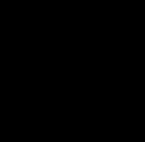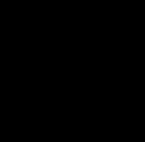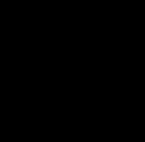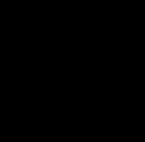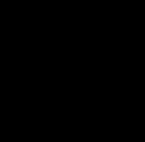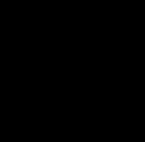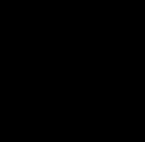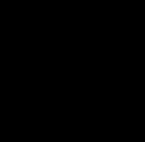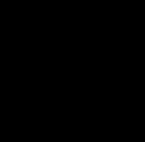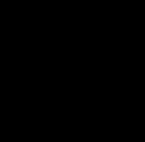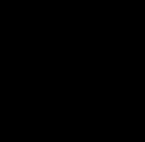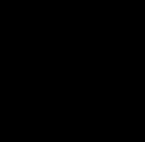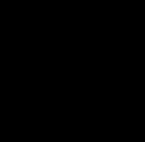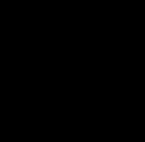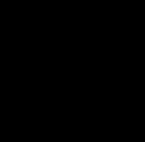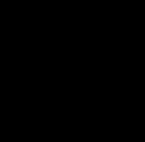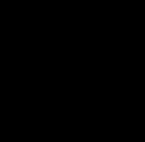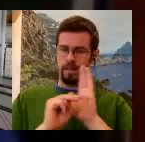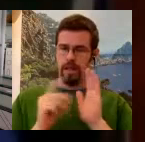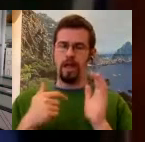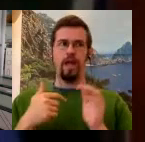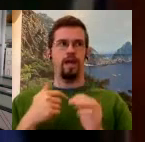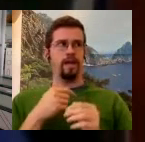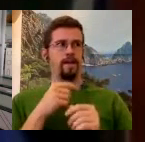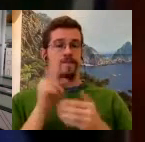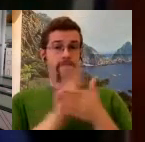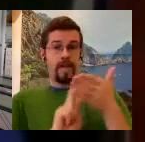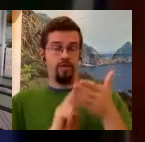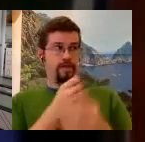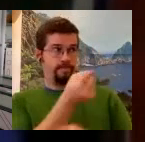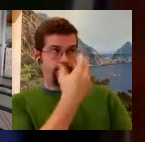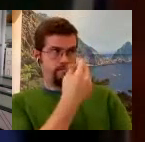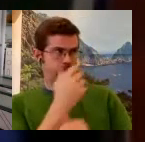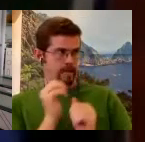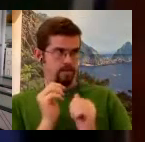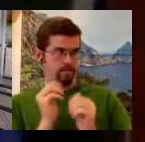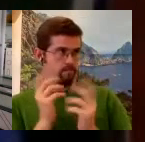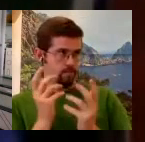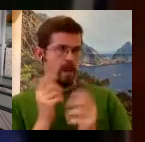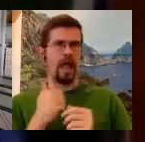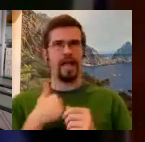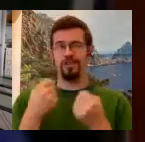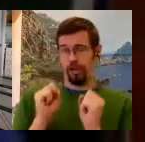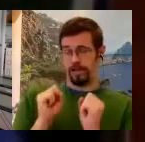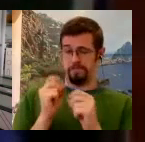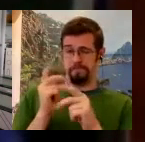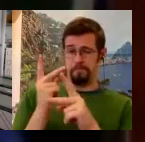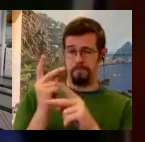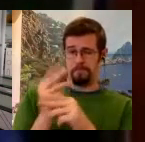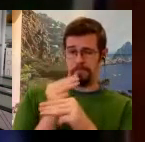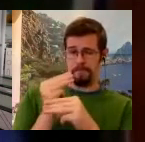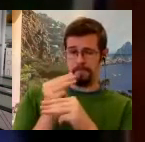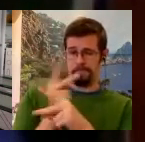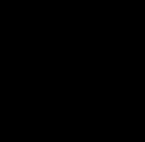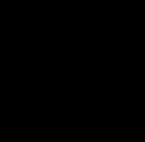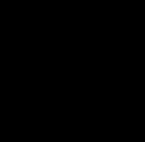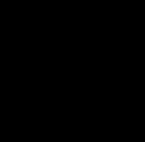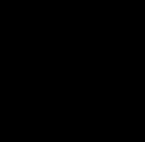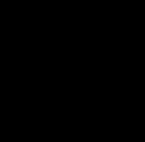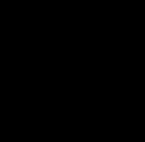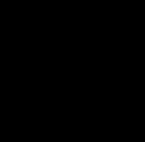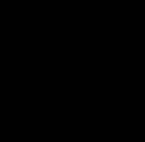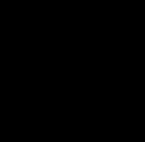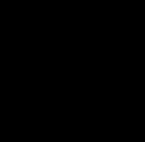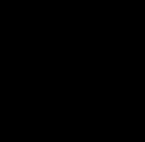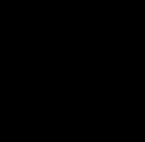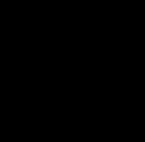told me how it worked, and I did my best to make a model that reflected that. And after I came up with that model, I wanted